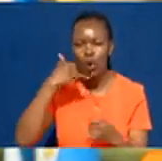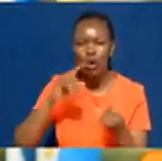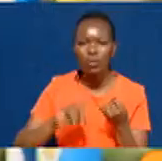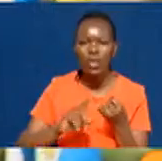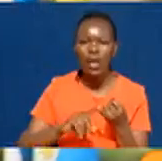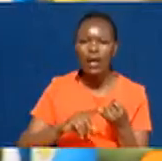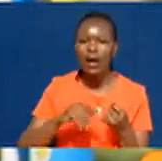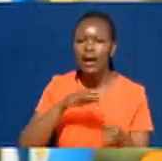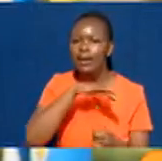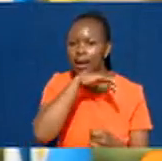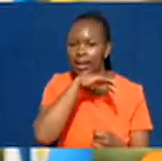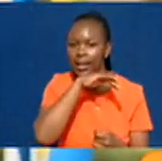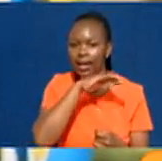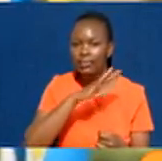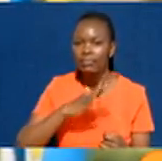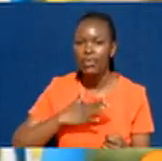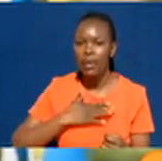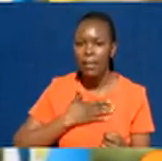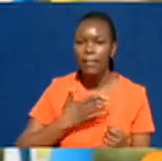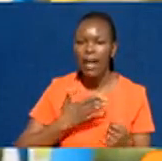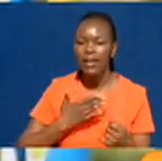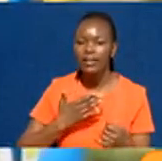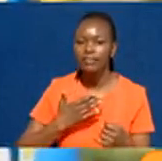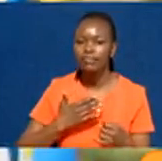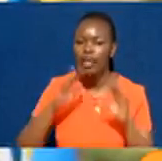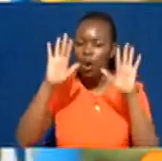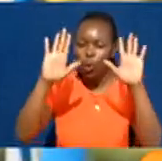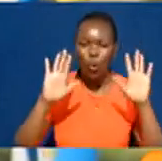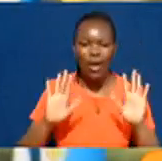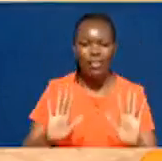Raila Odinga, my worthy competitor,